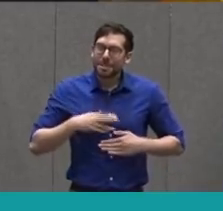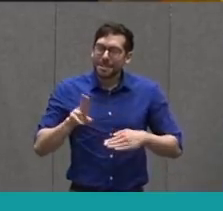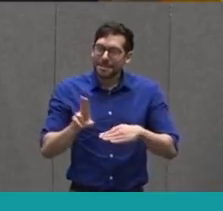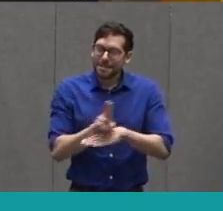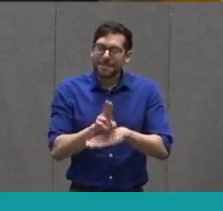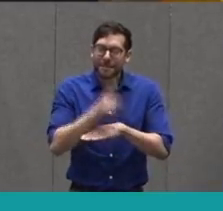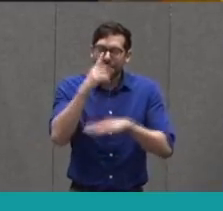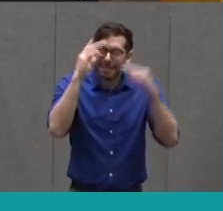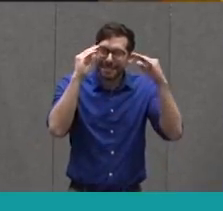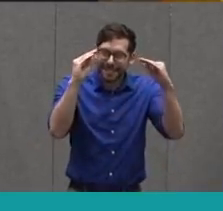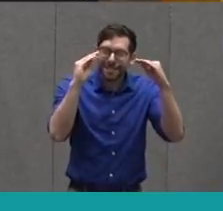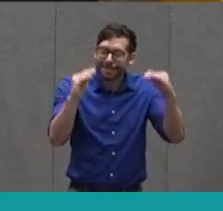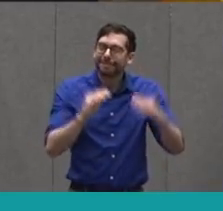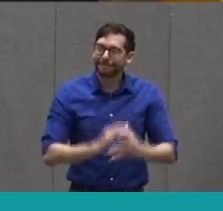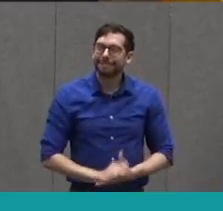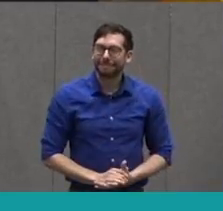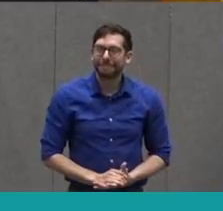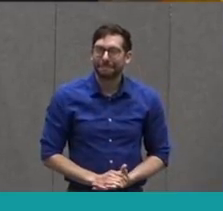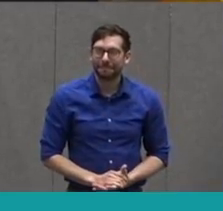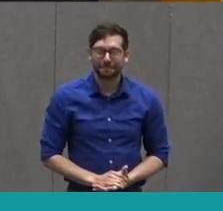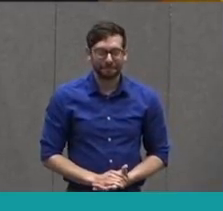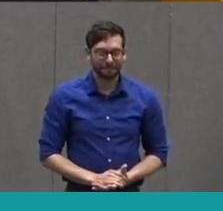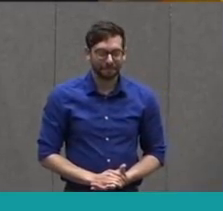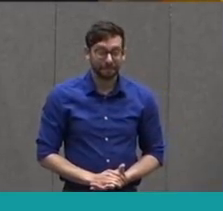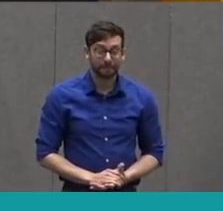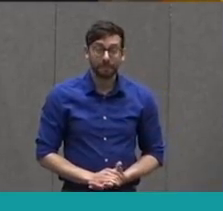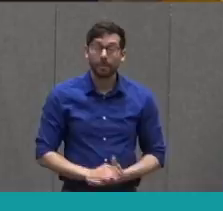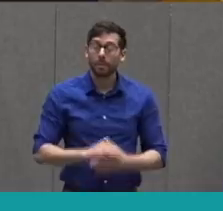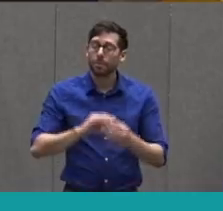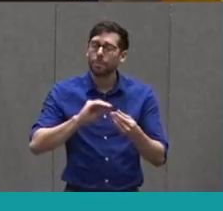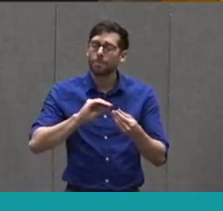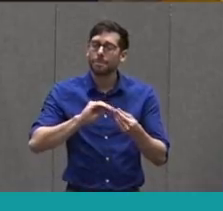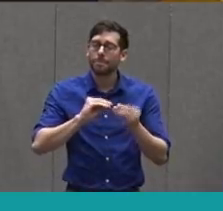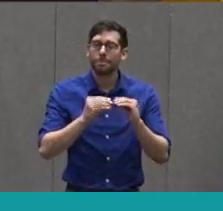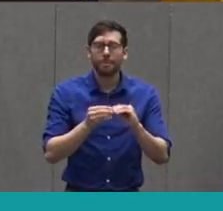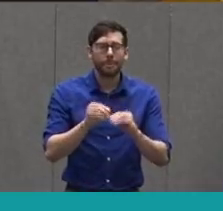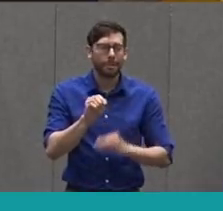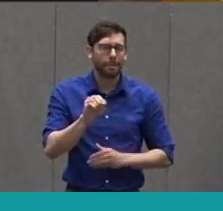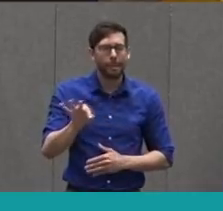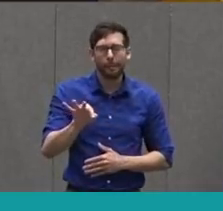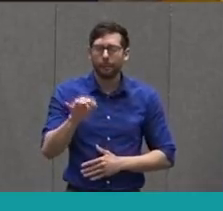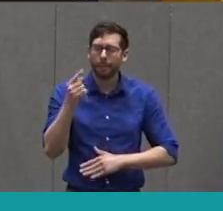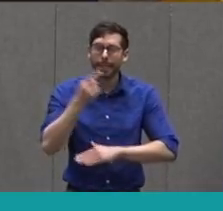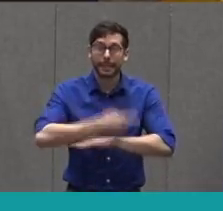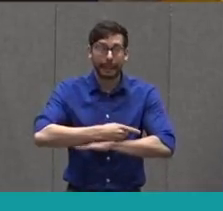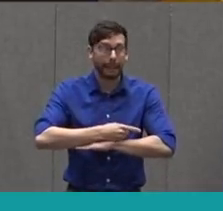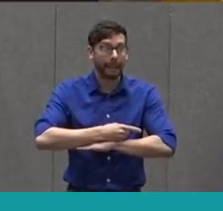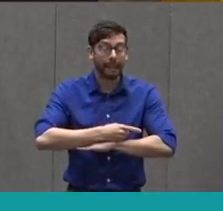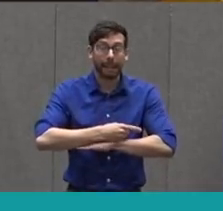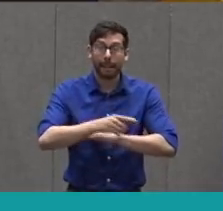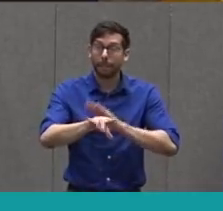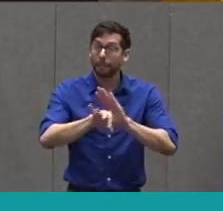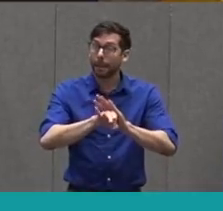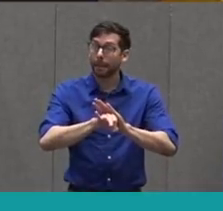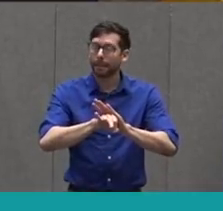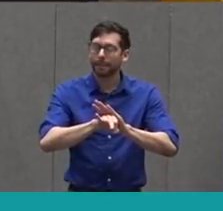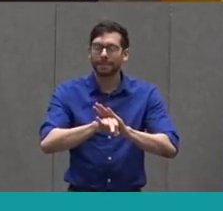classroom. So the number of the day that we're going to be working on is